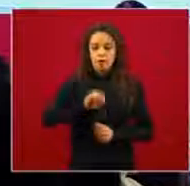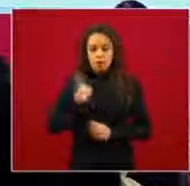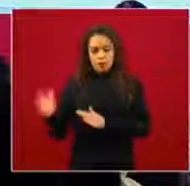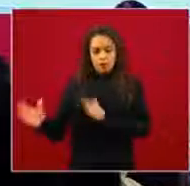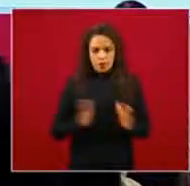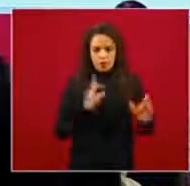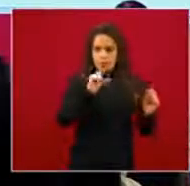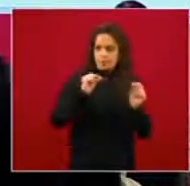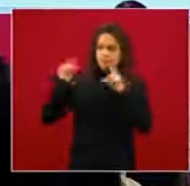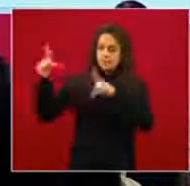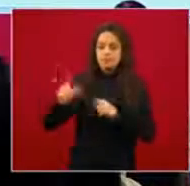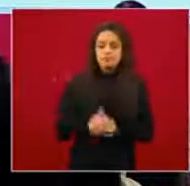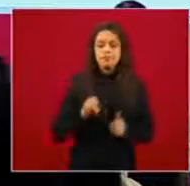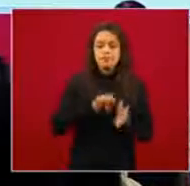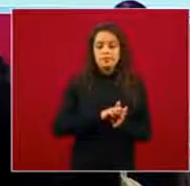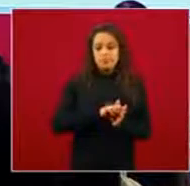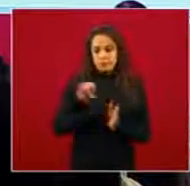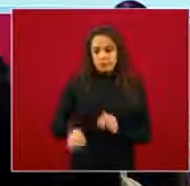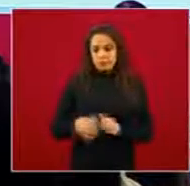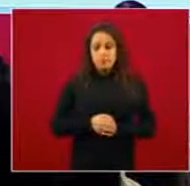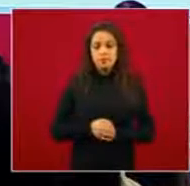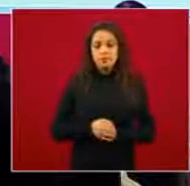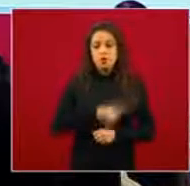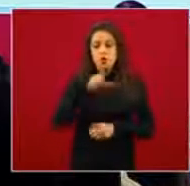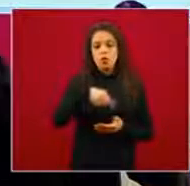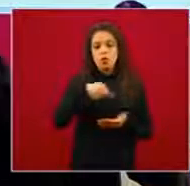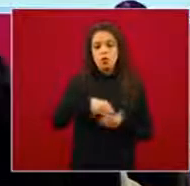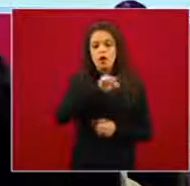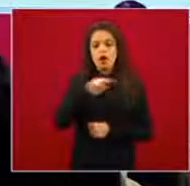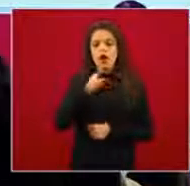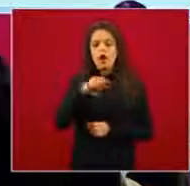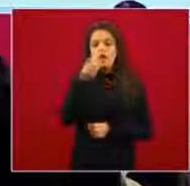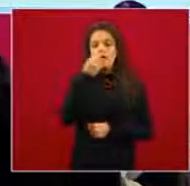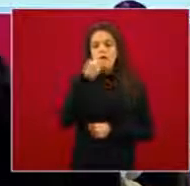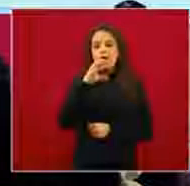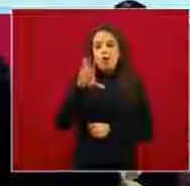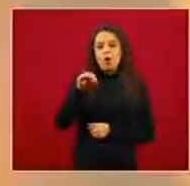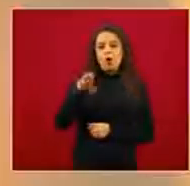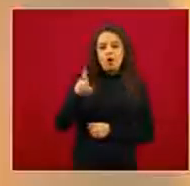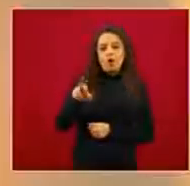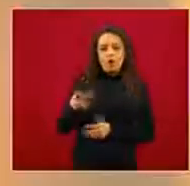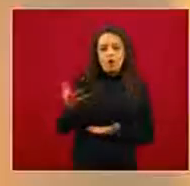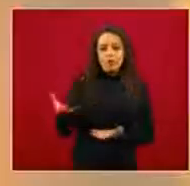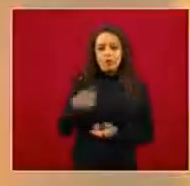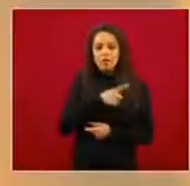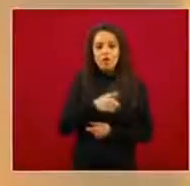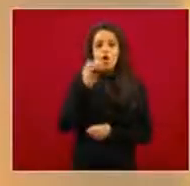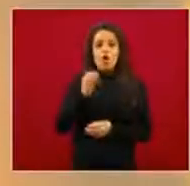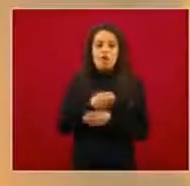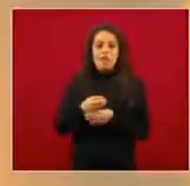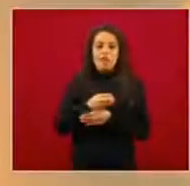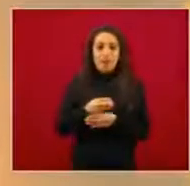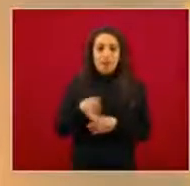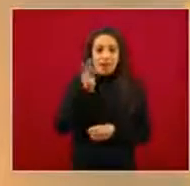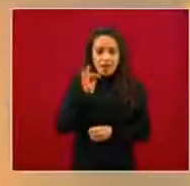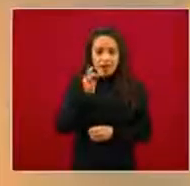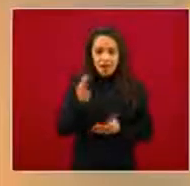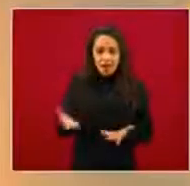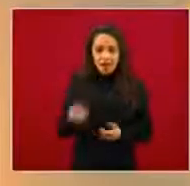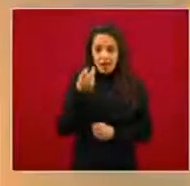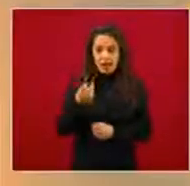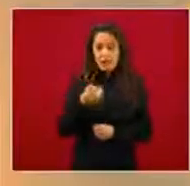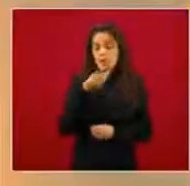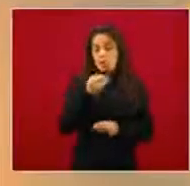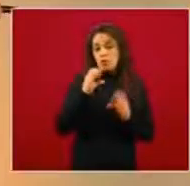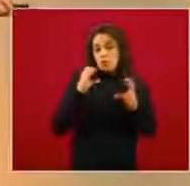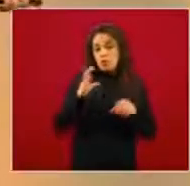For instance, common areas in places where we have coffee shops or dining rooms, like in these big companies, in